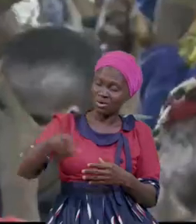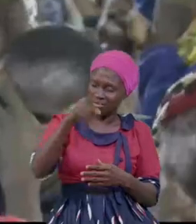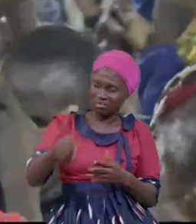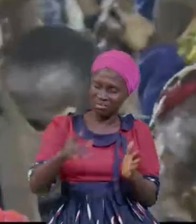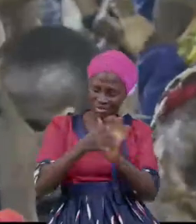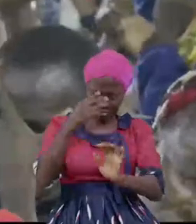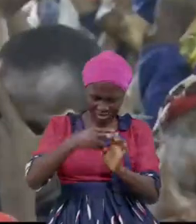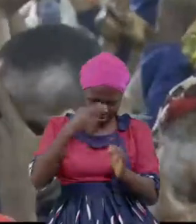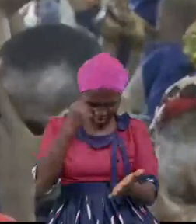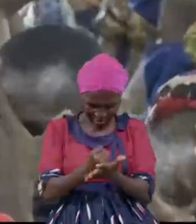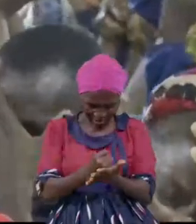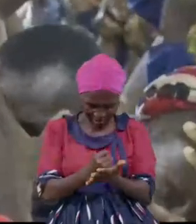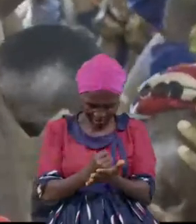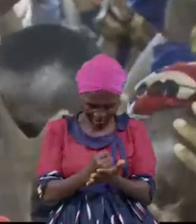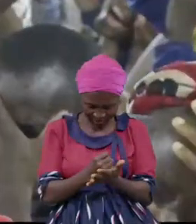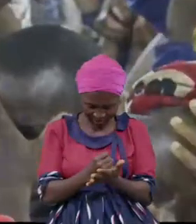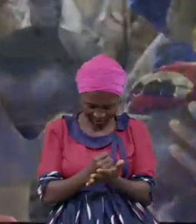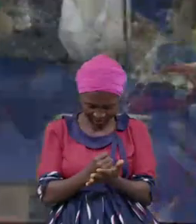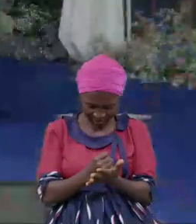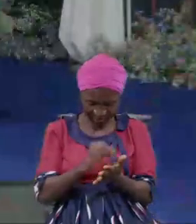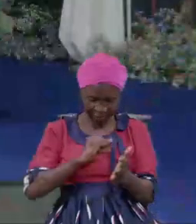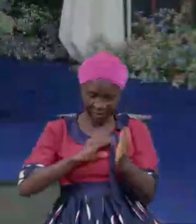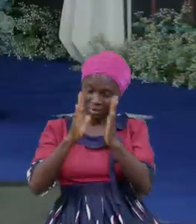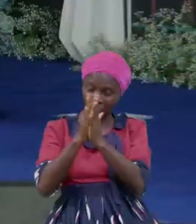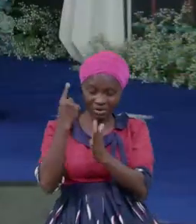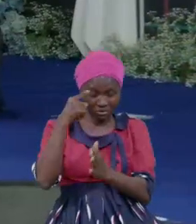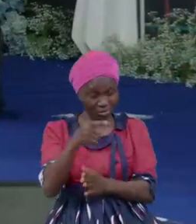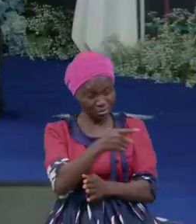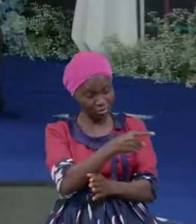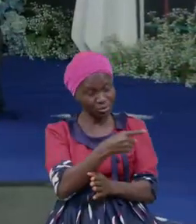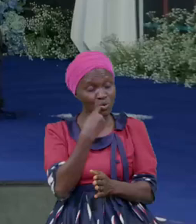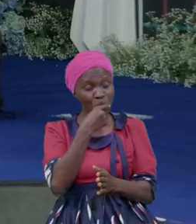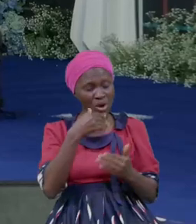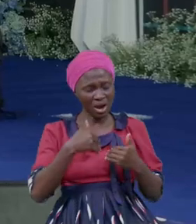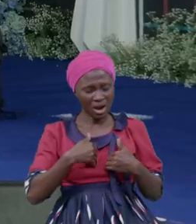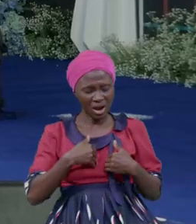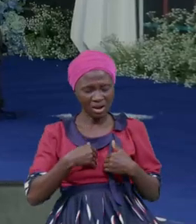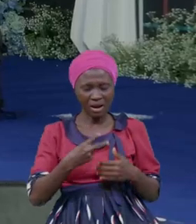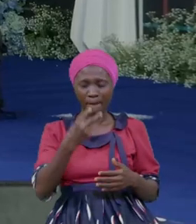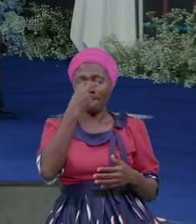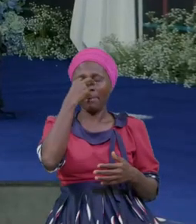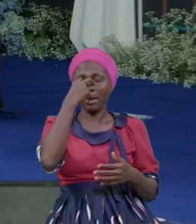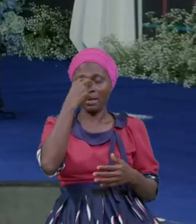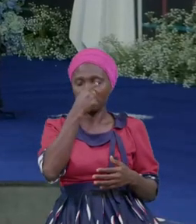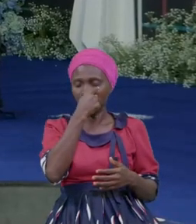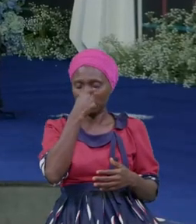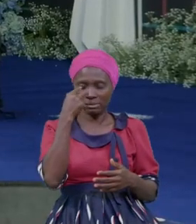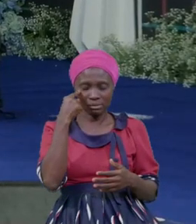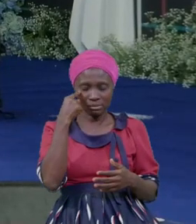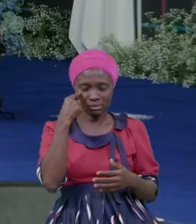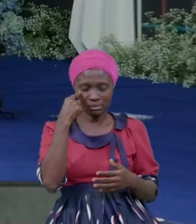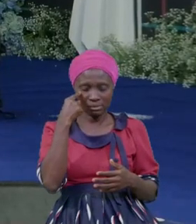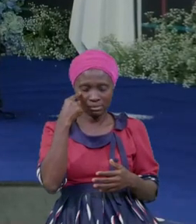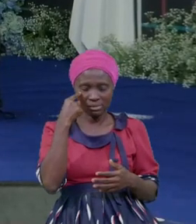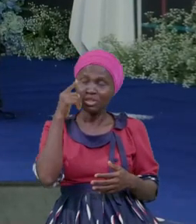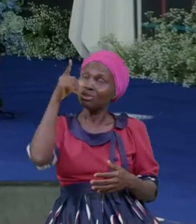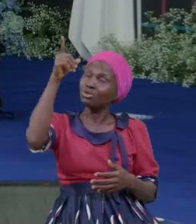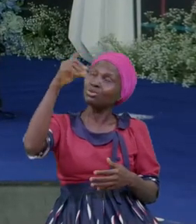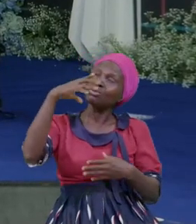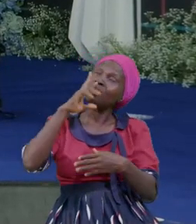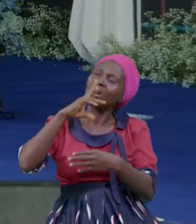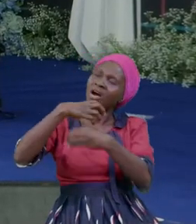name. I pray for those who have blind eyes. You are the creator and you have